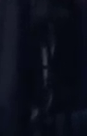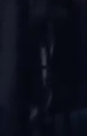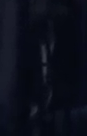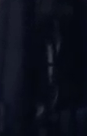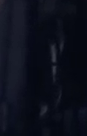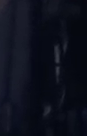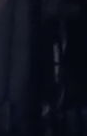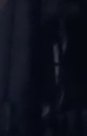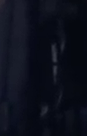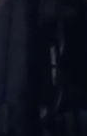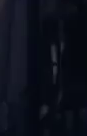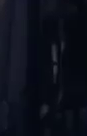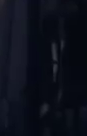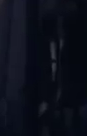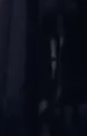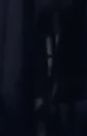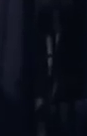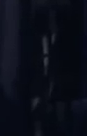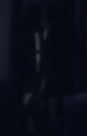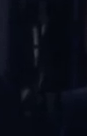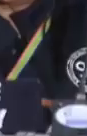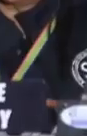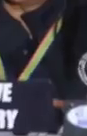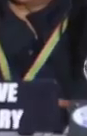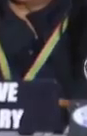could just get your response? Thank you.